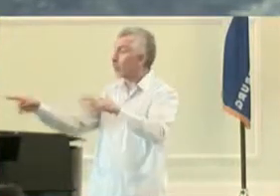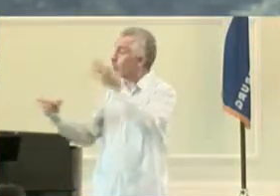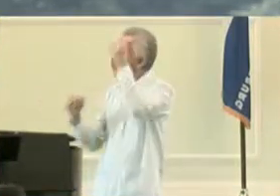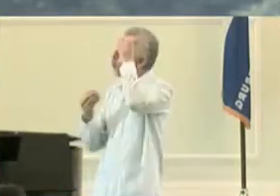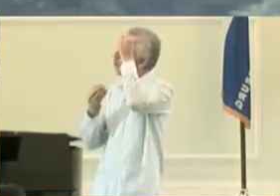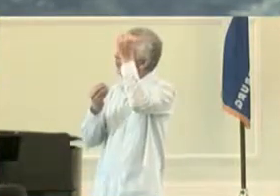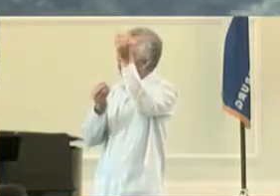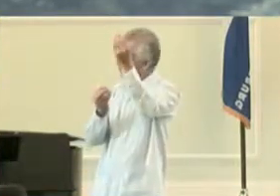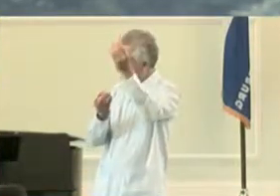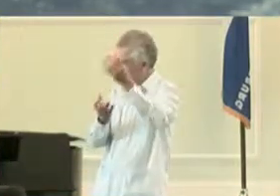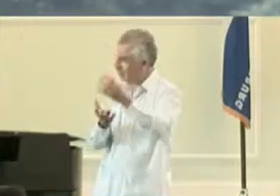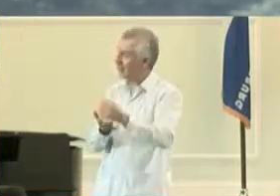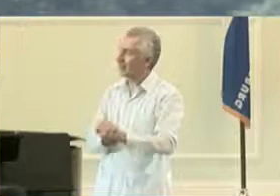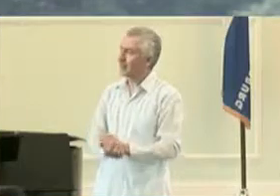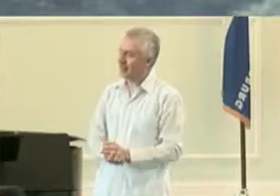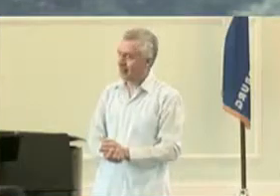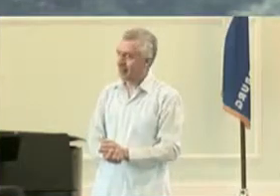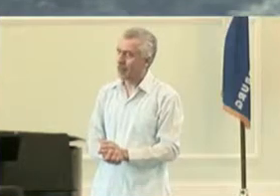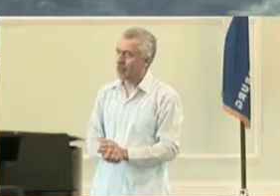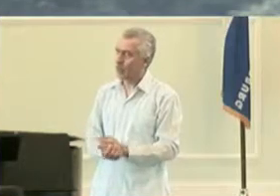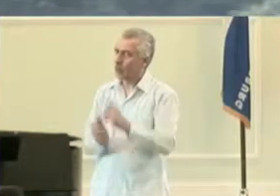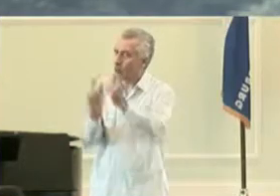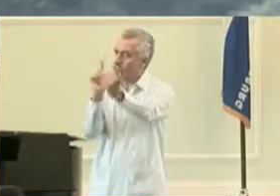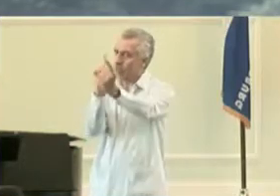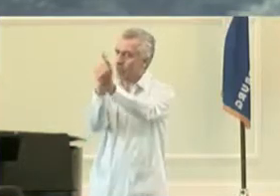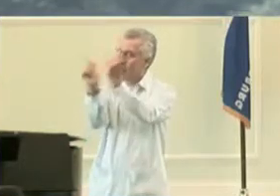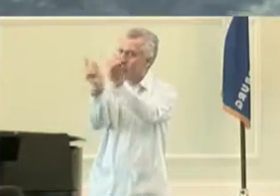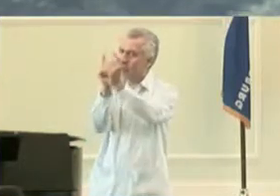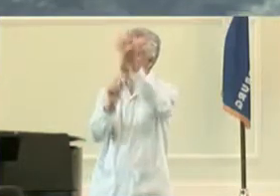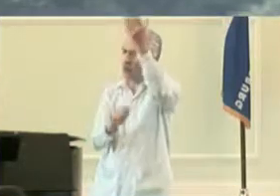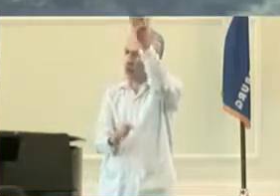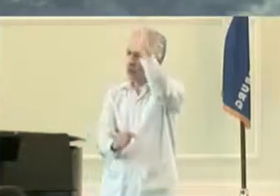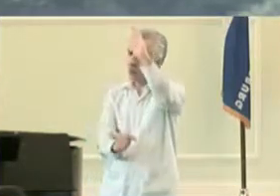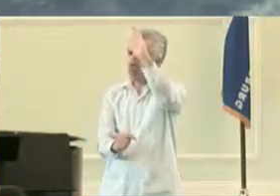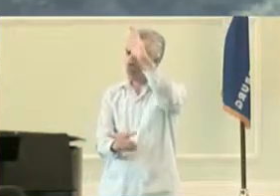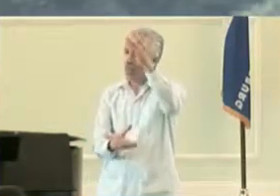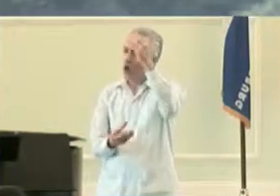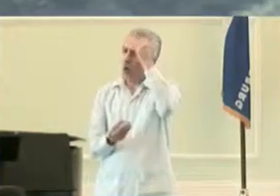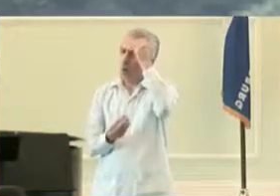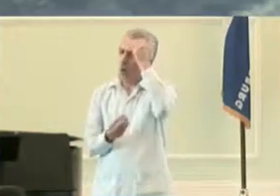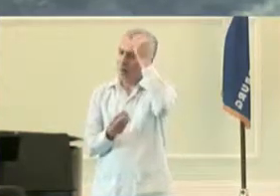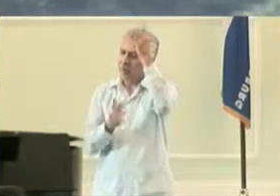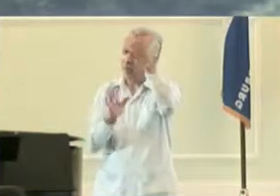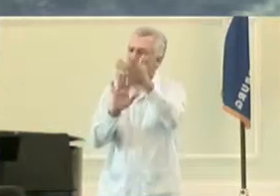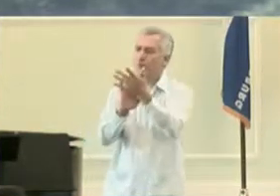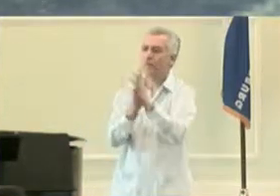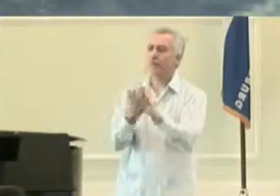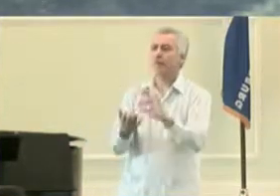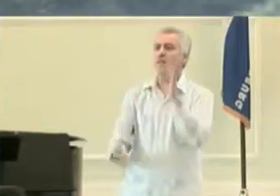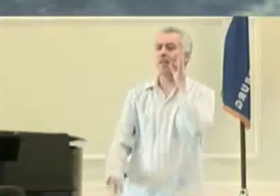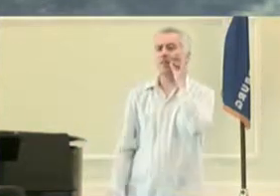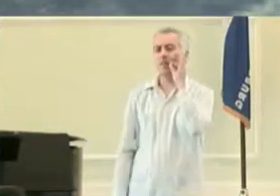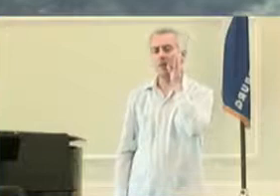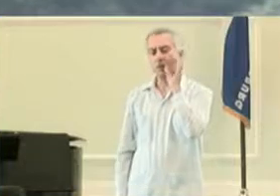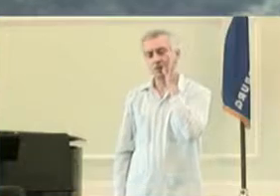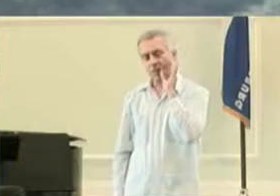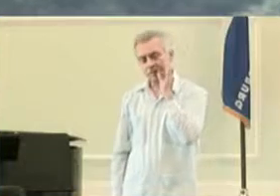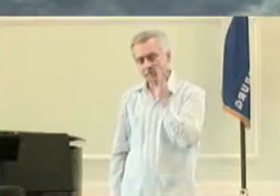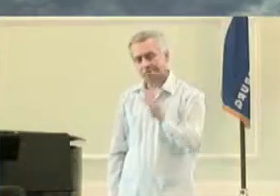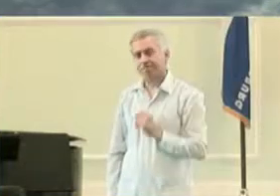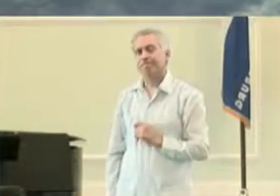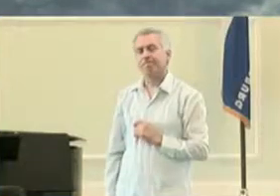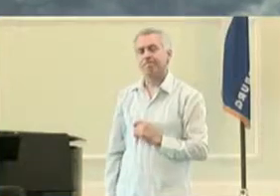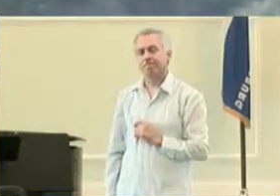Amen? When we come to God, obedience will be the fruit of that relationship. In other